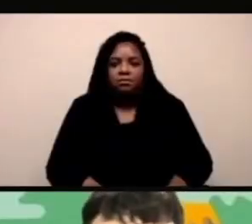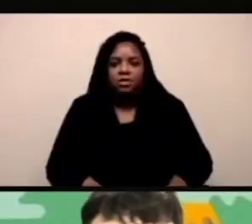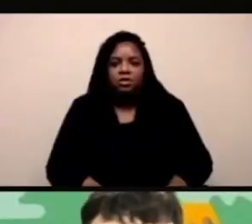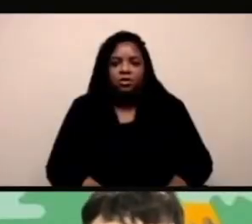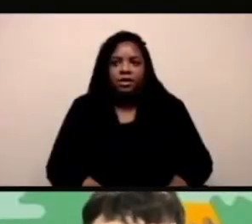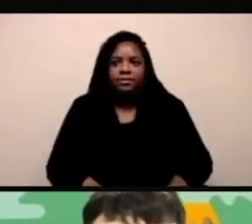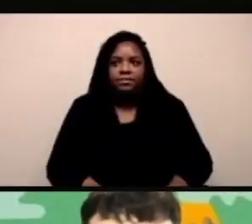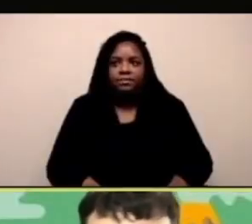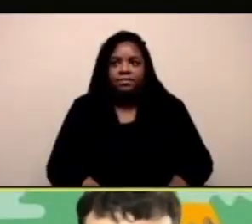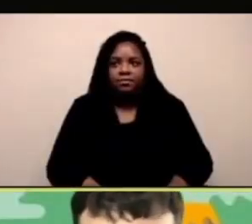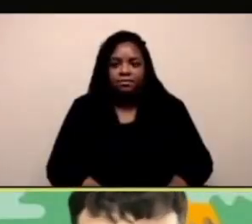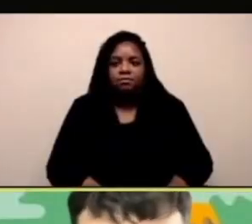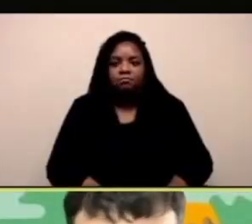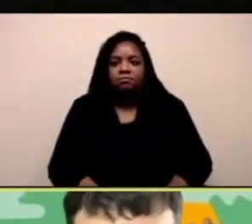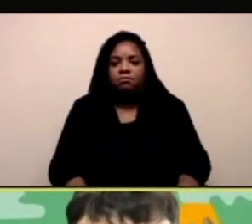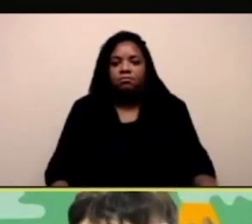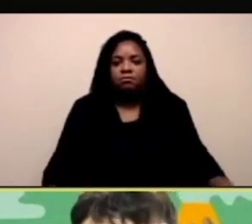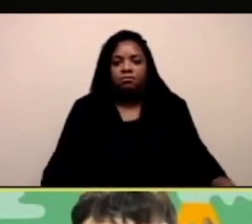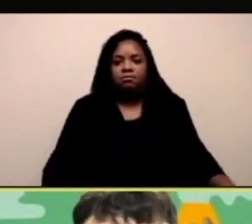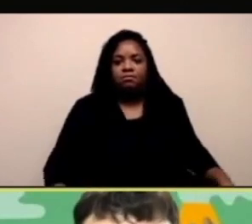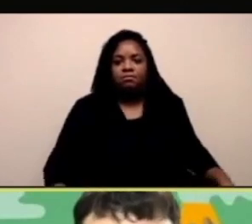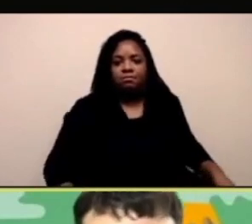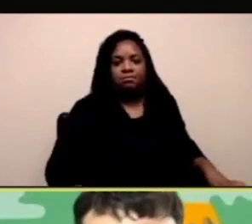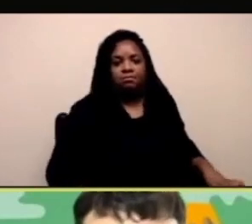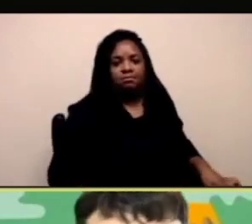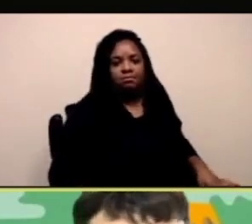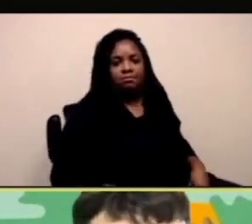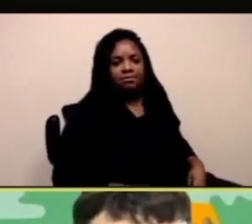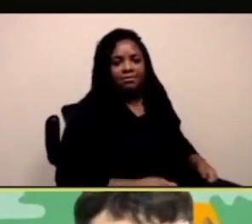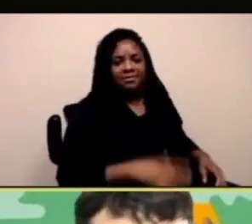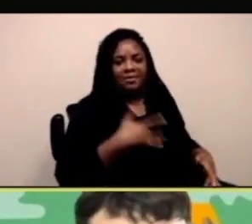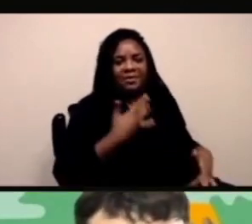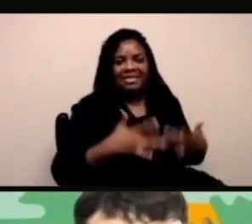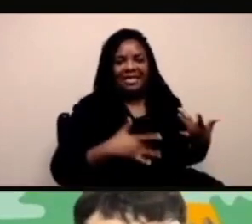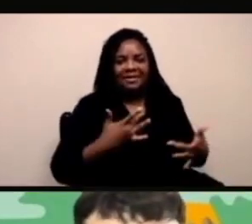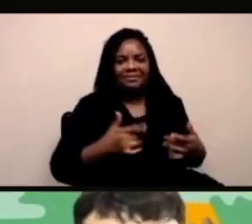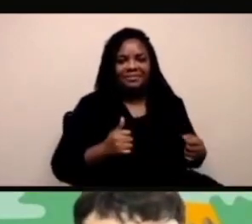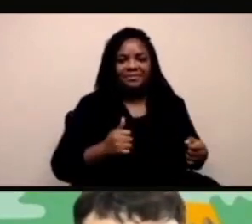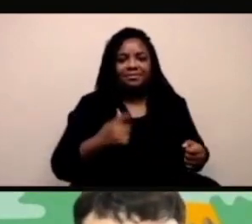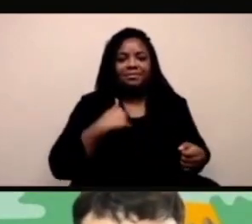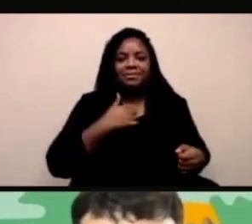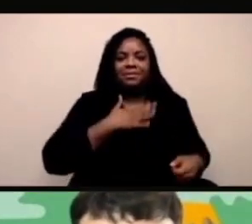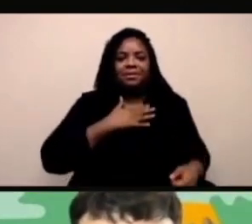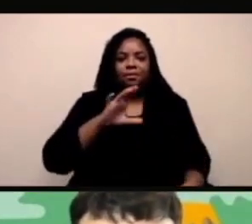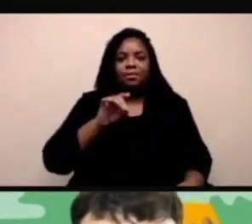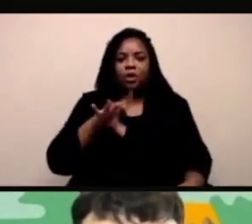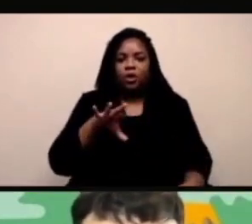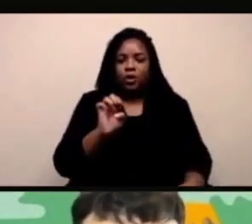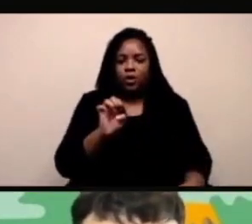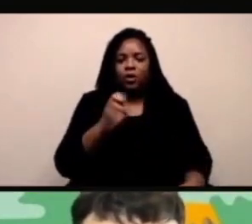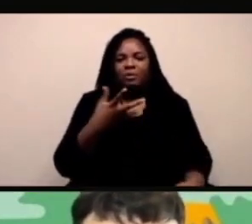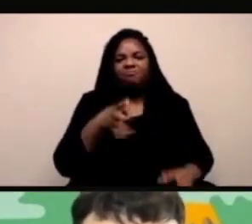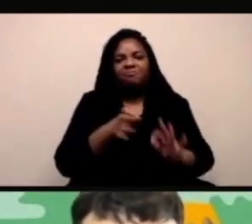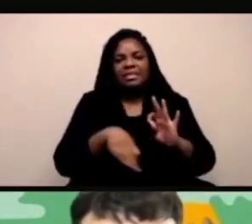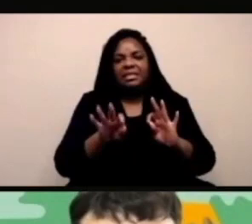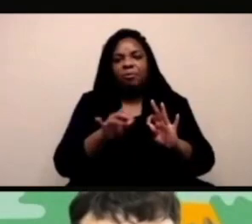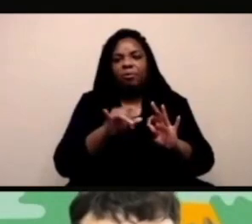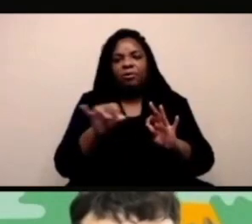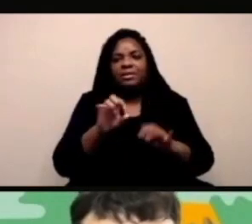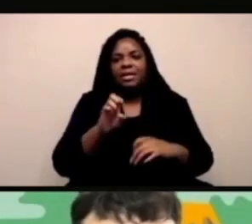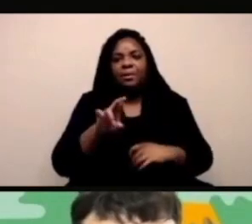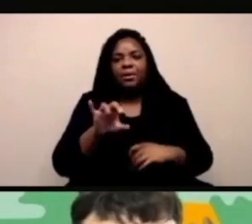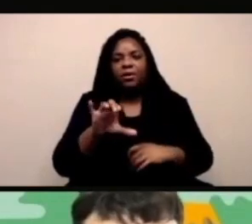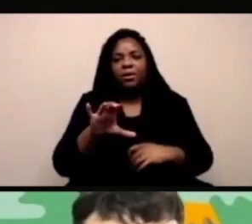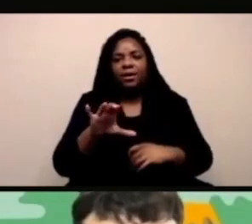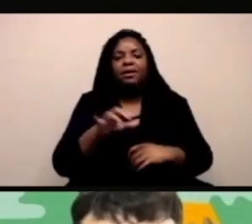I'm code. Sorry. I'm excited. Yes, my code is pretty simple, just like Eric had in